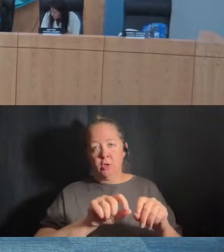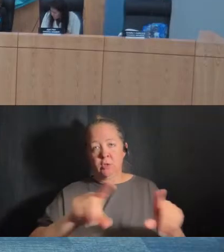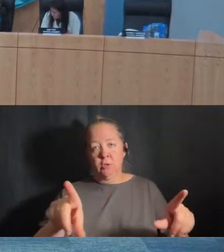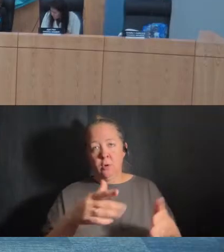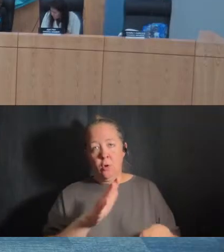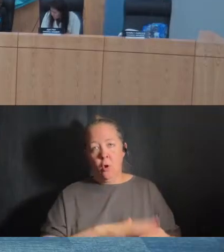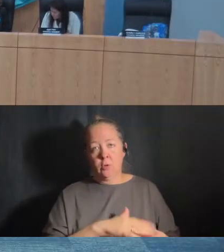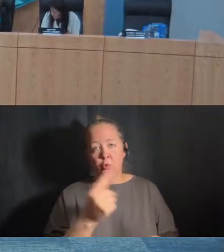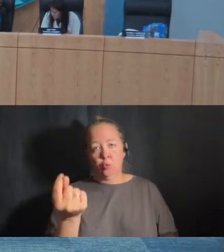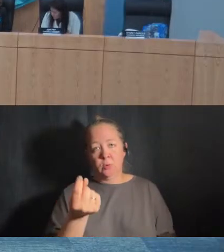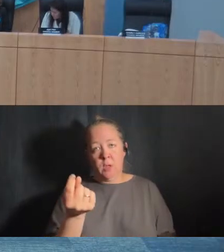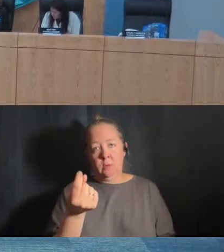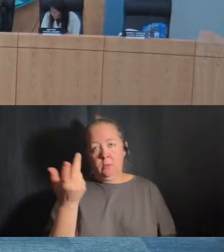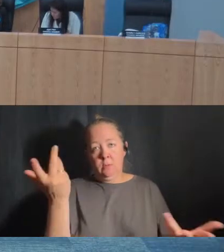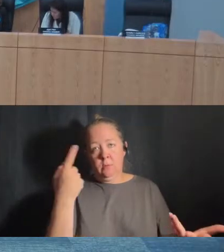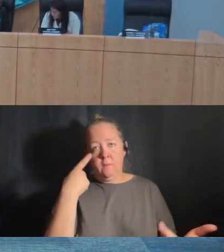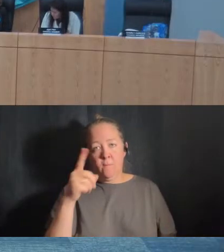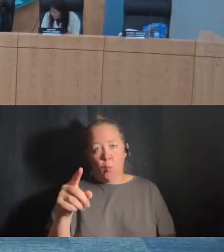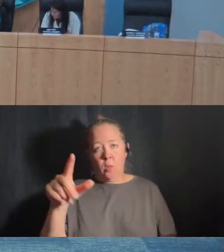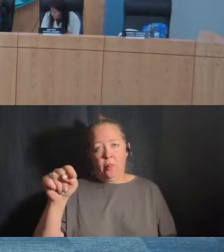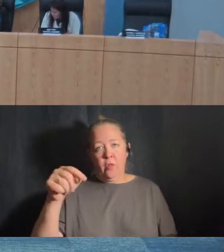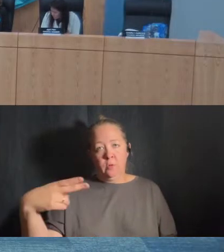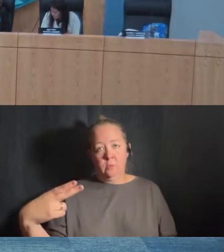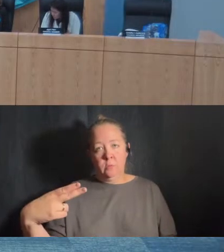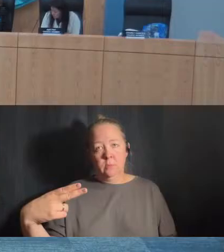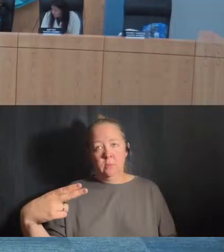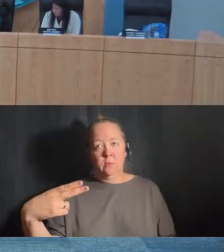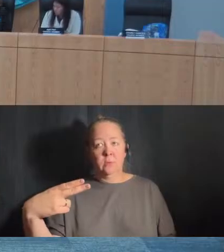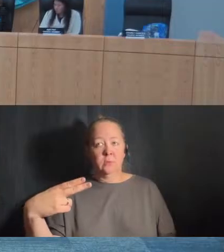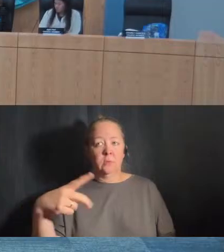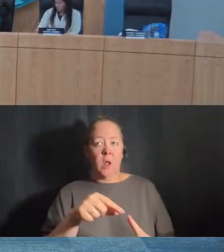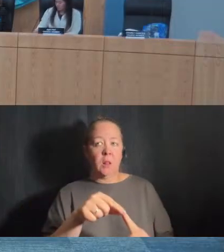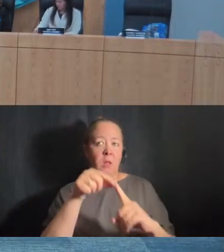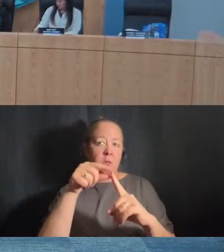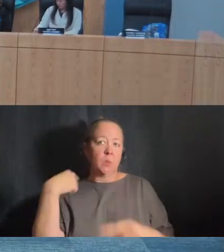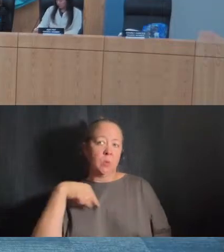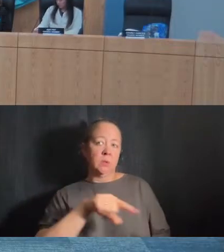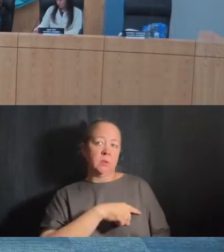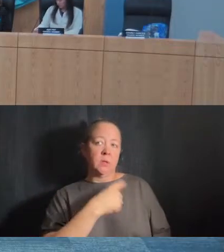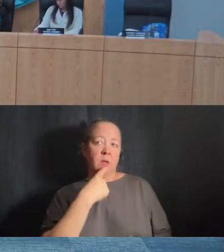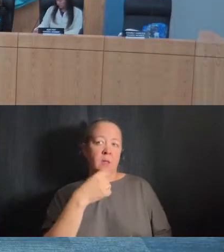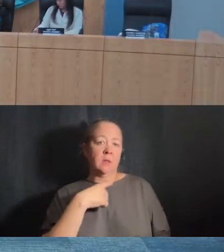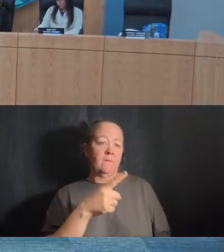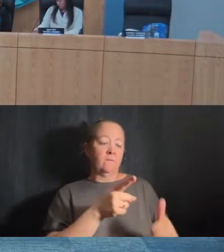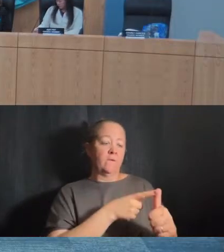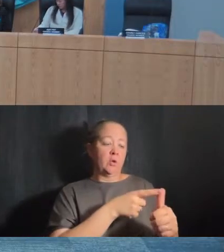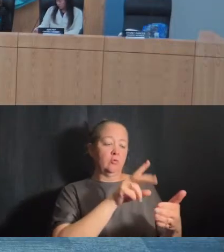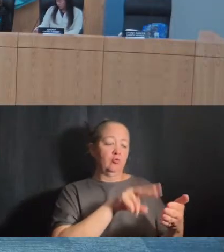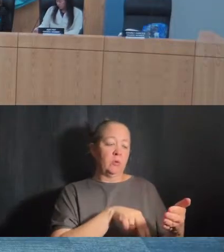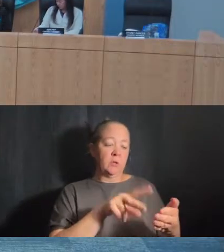on Tuesday for Thursday, unless we're saying that we're going to use the first reader and the second reader